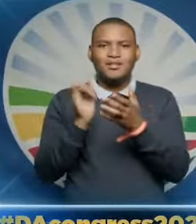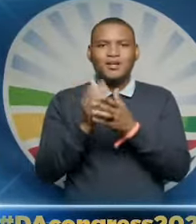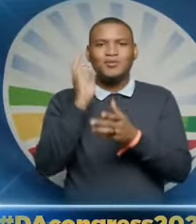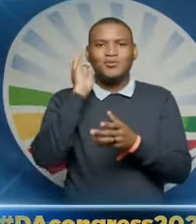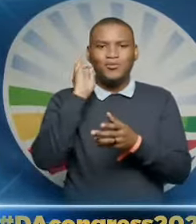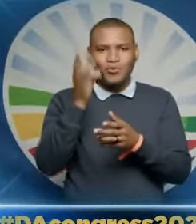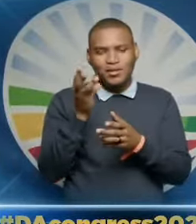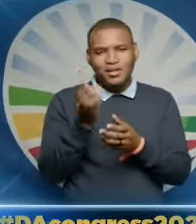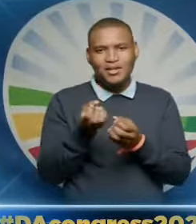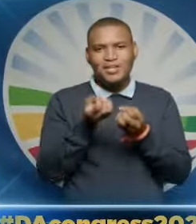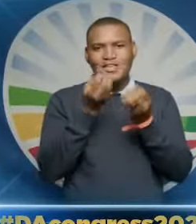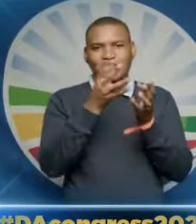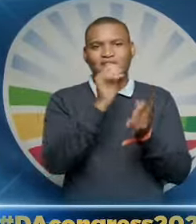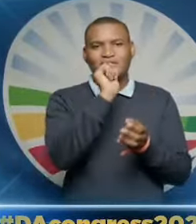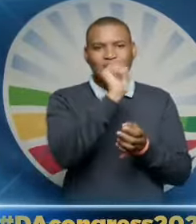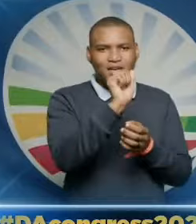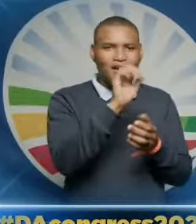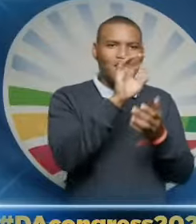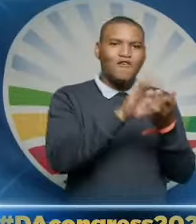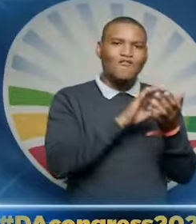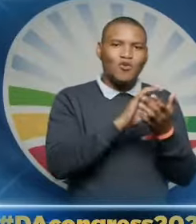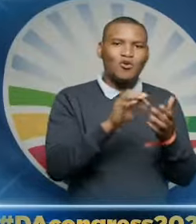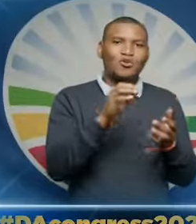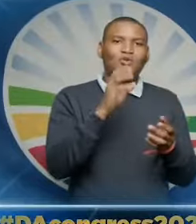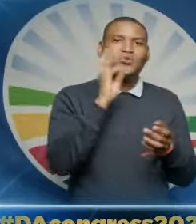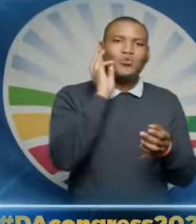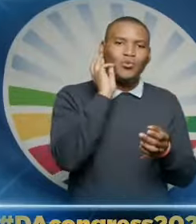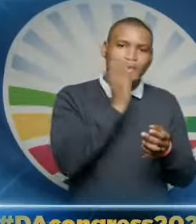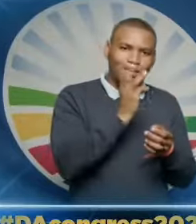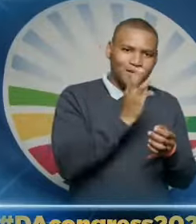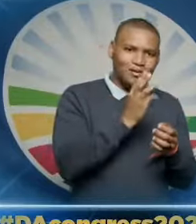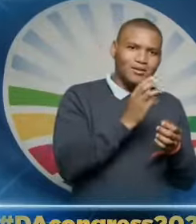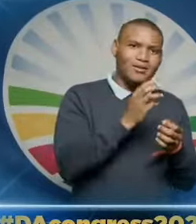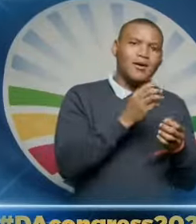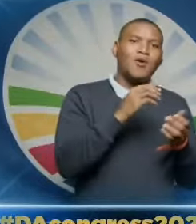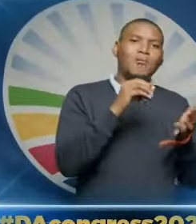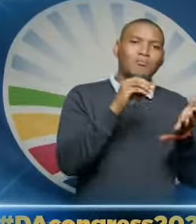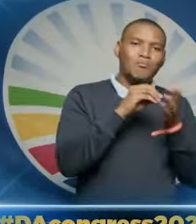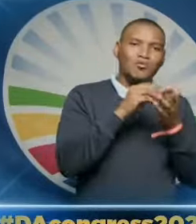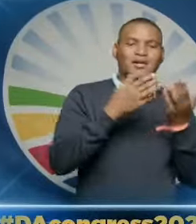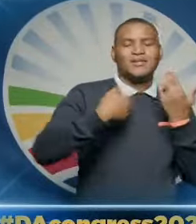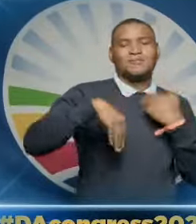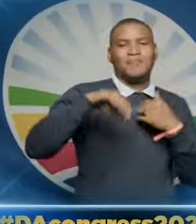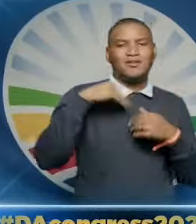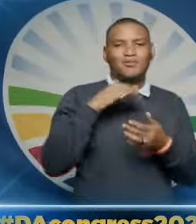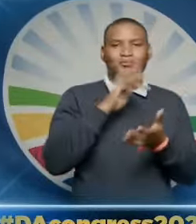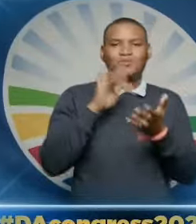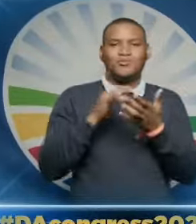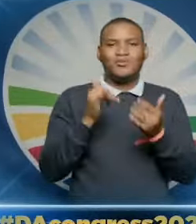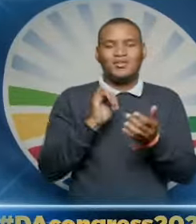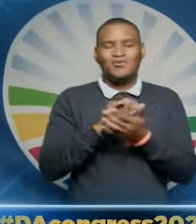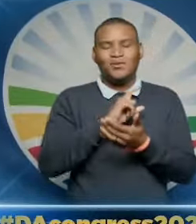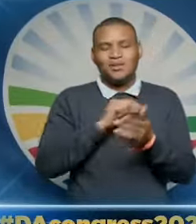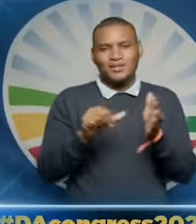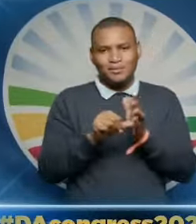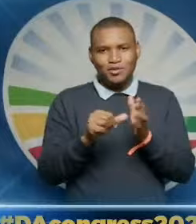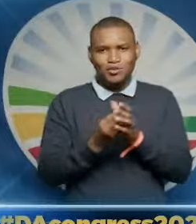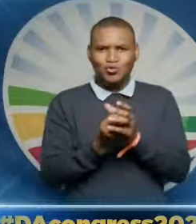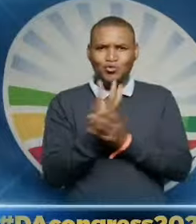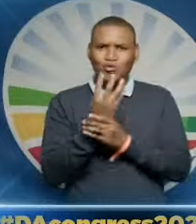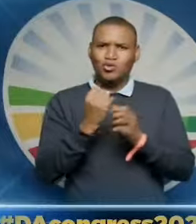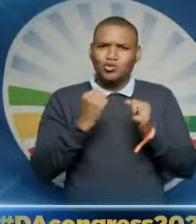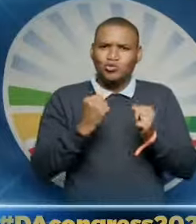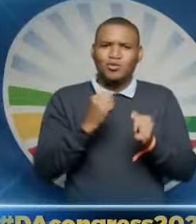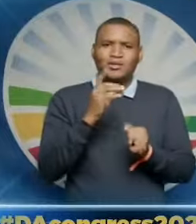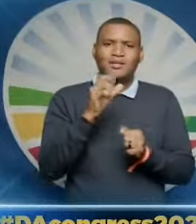ultimately give the ANC your vote, that will put us back to the position that we're in today. That is why it's important to build a strong